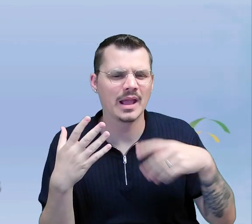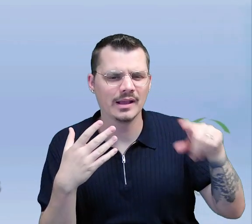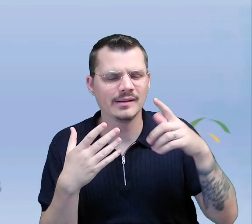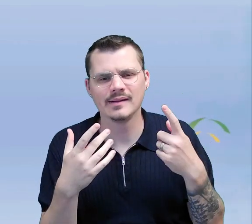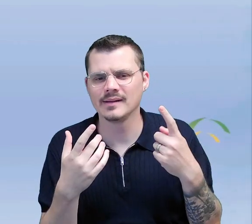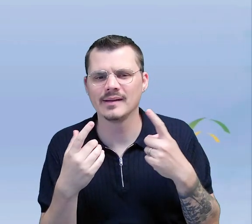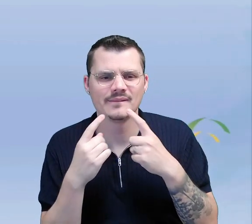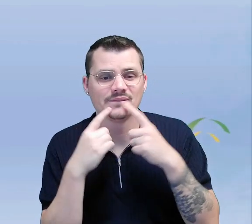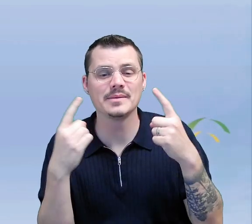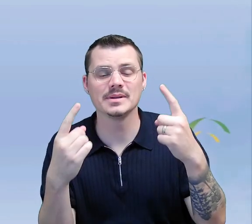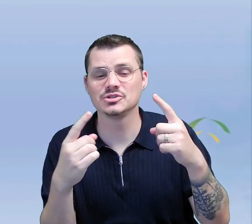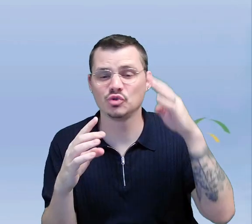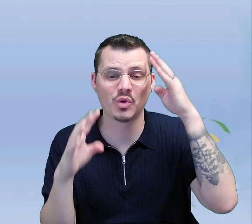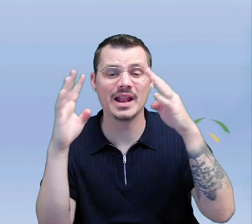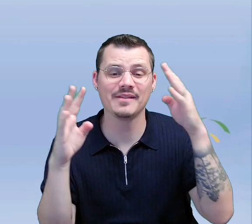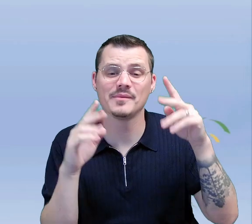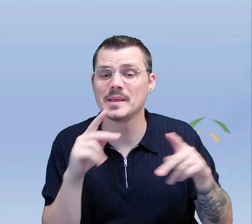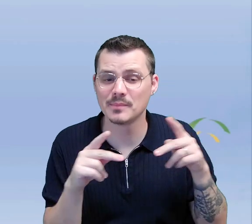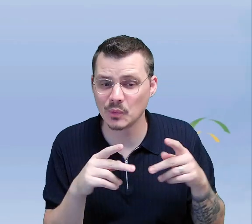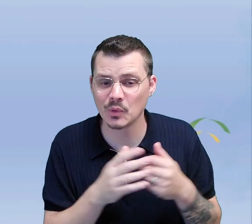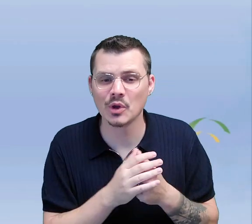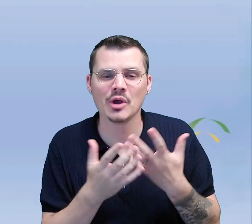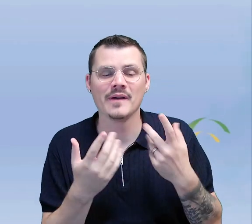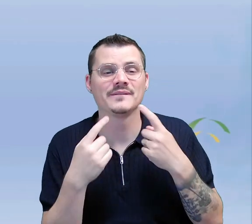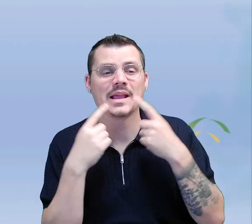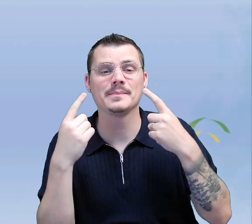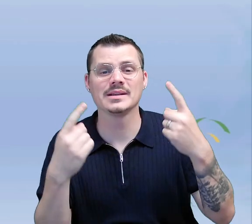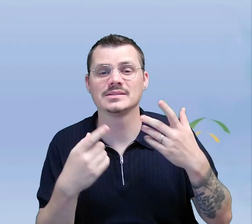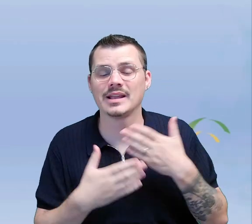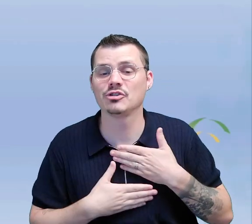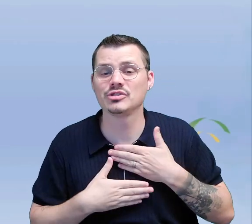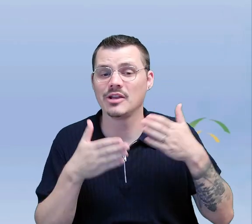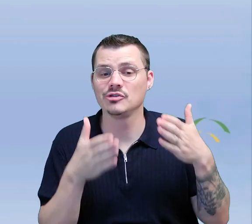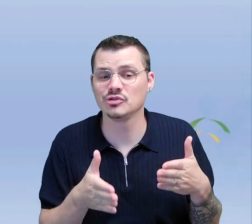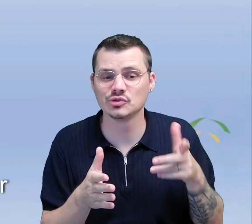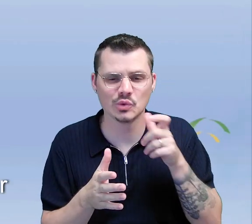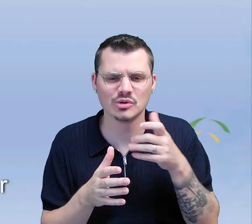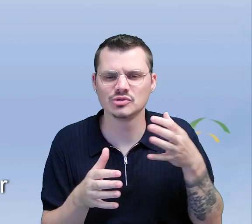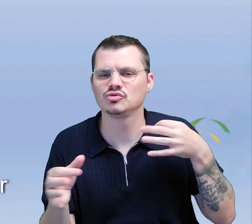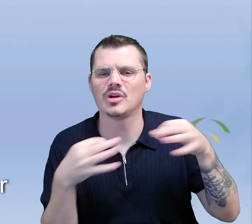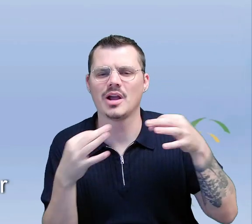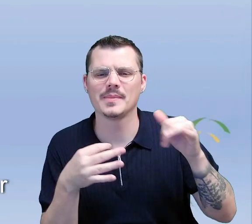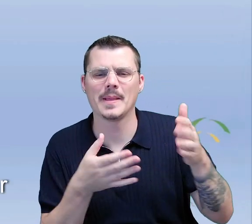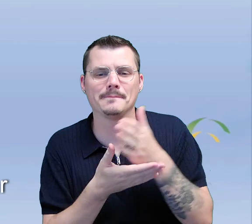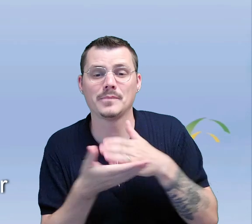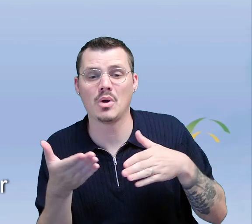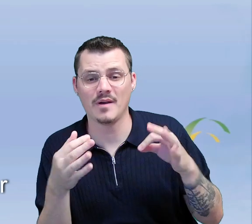of famous creative people or famous entertainers that help describe this part of having